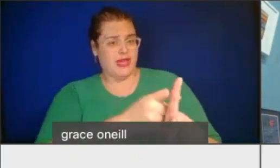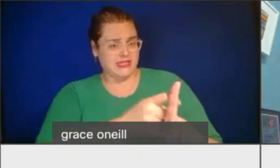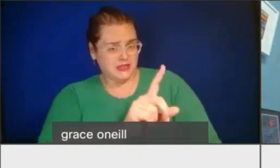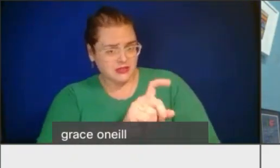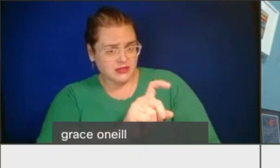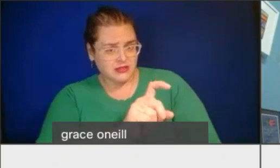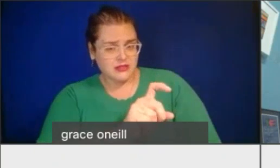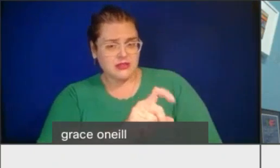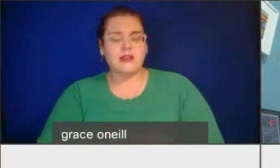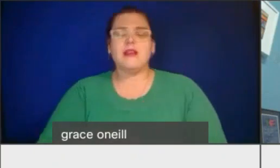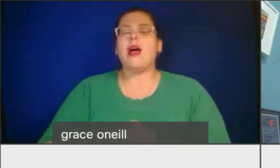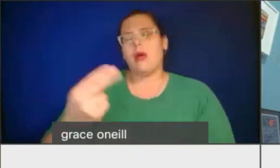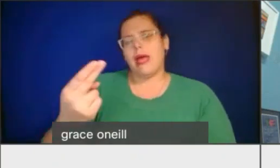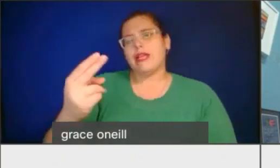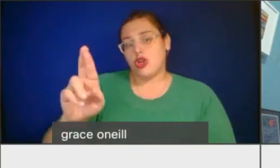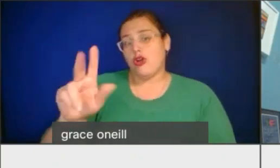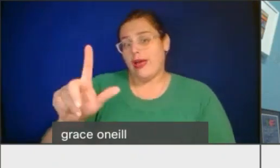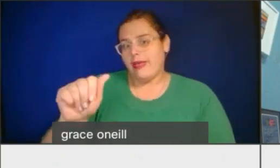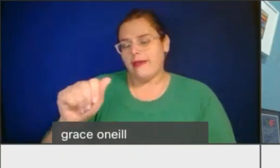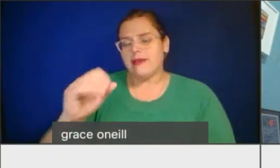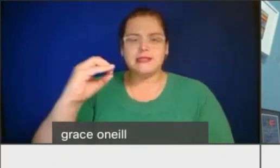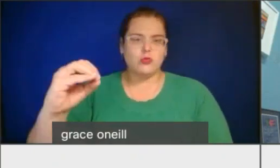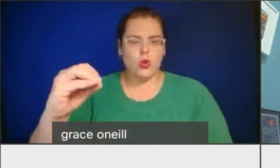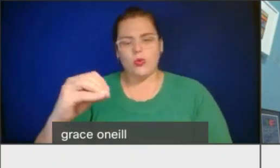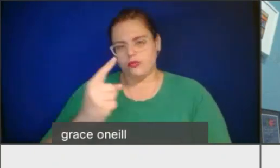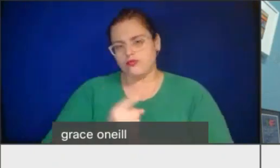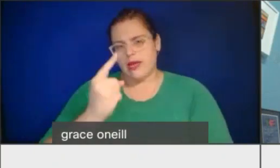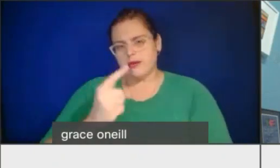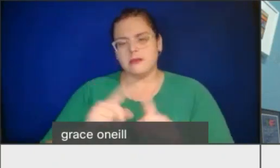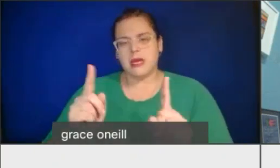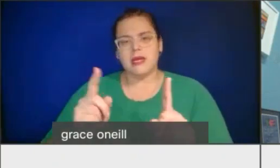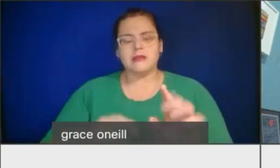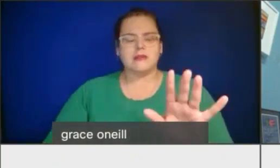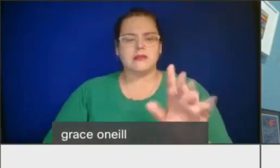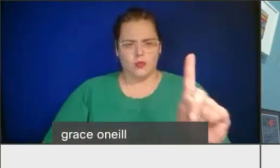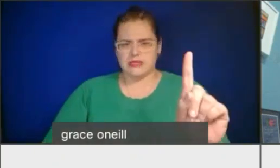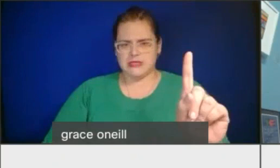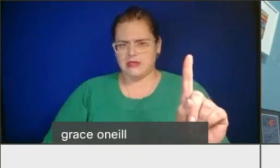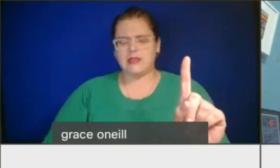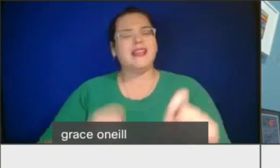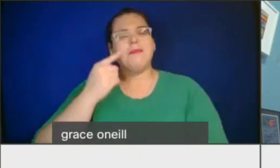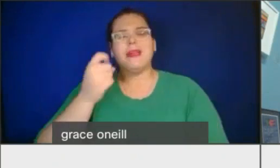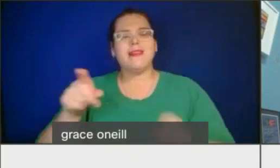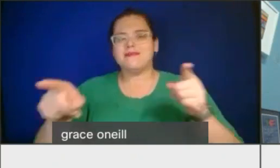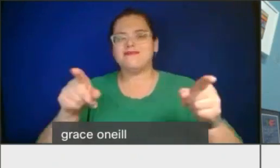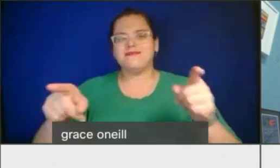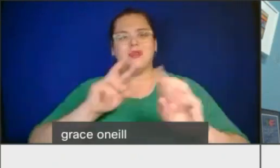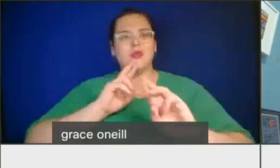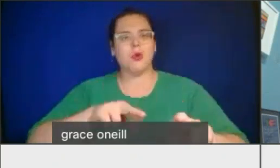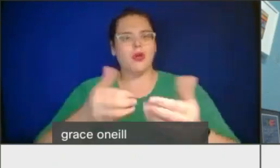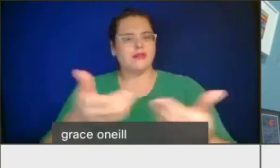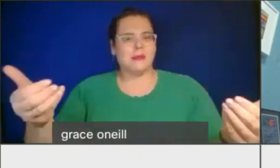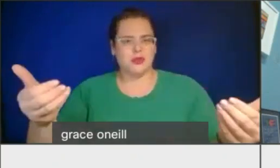by HRLA. Hold on one moment, because they report separately.